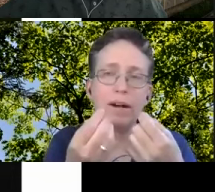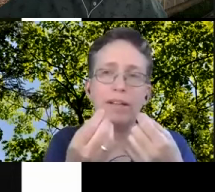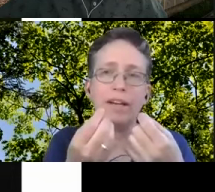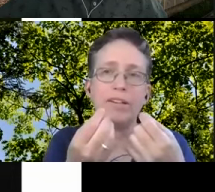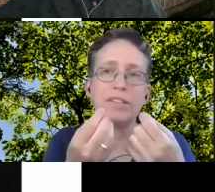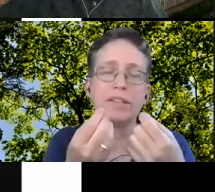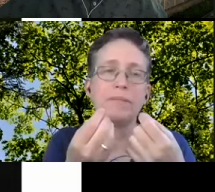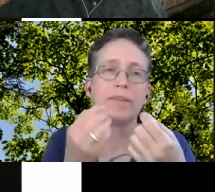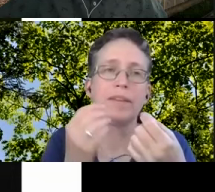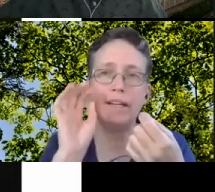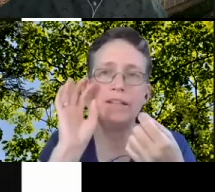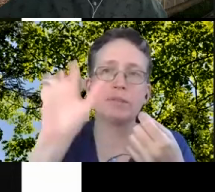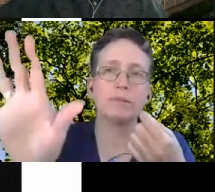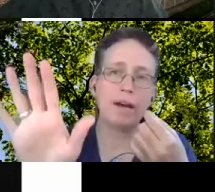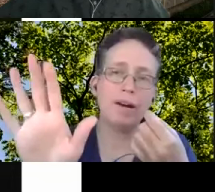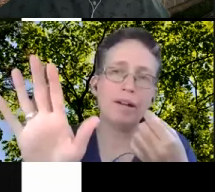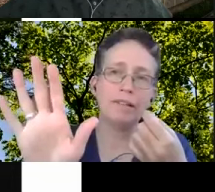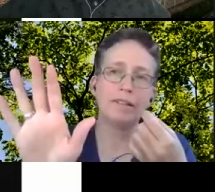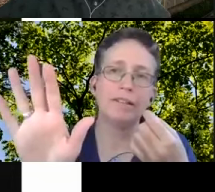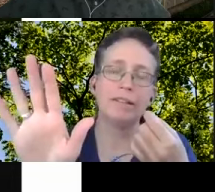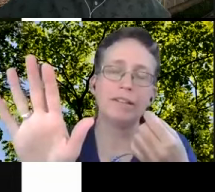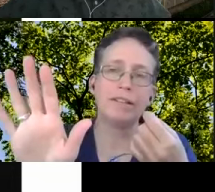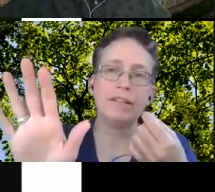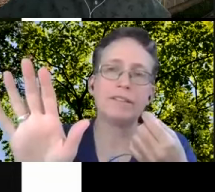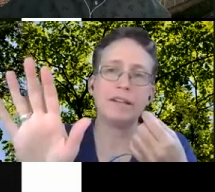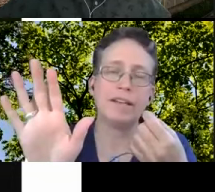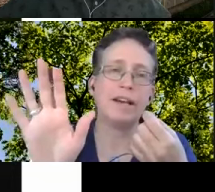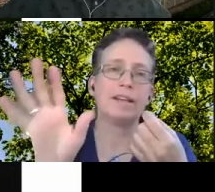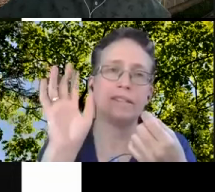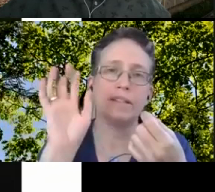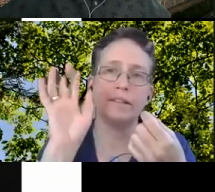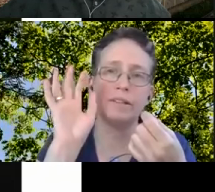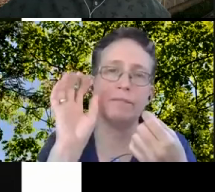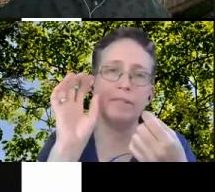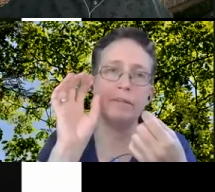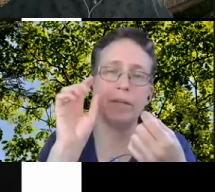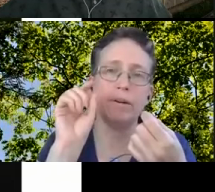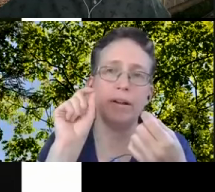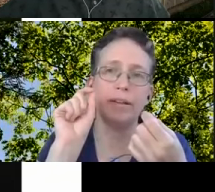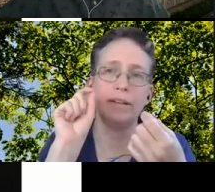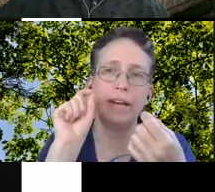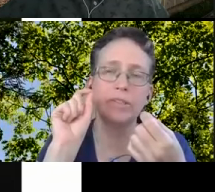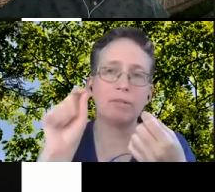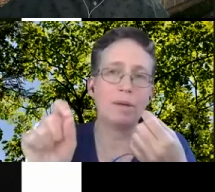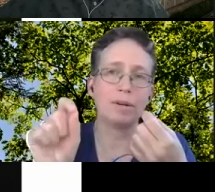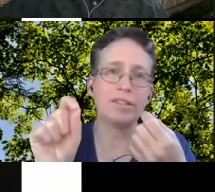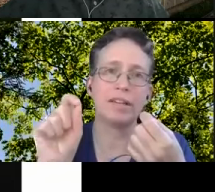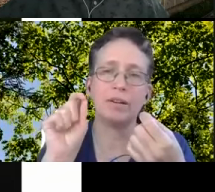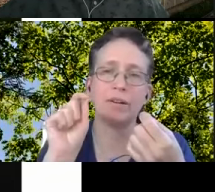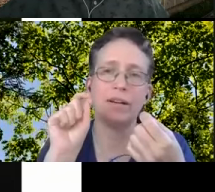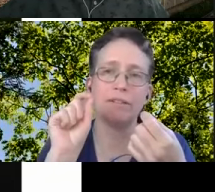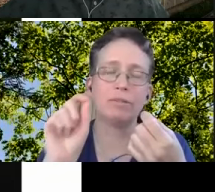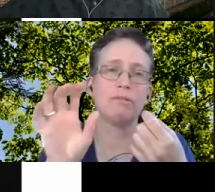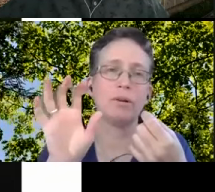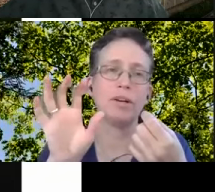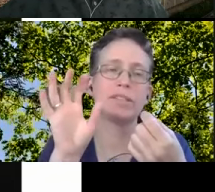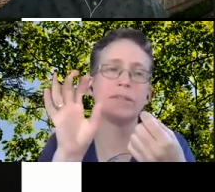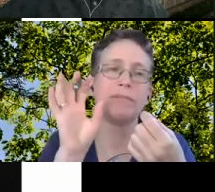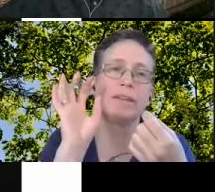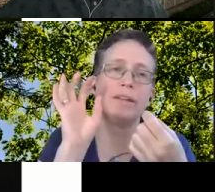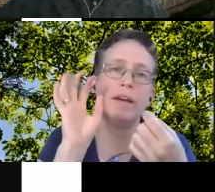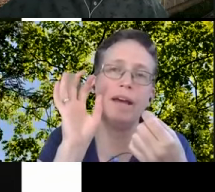attract pollinators, and it needs to repel these antagonists, the what we call the nectar robbers and the